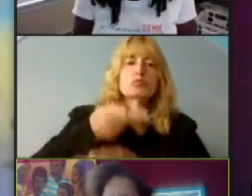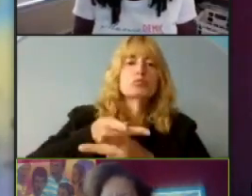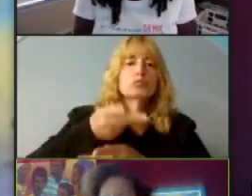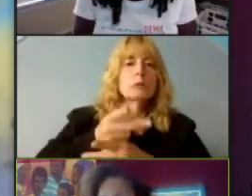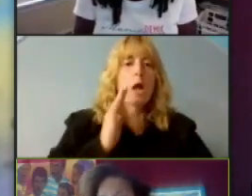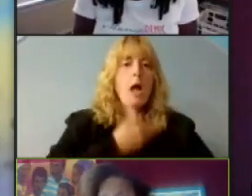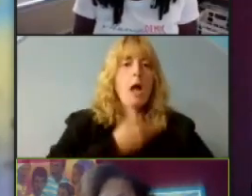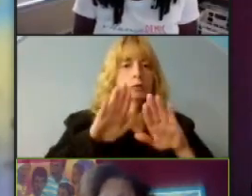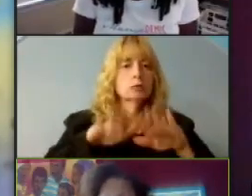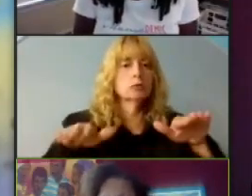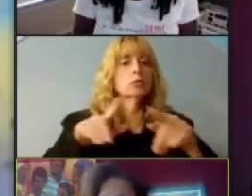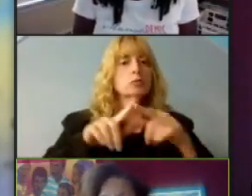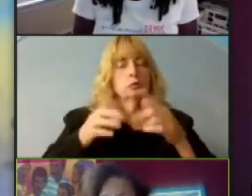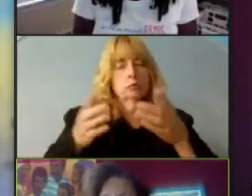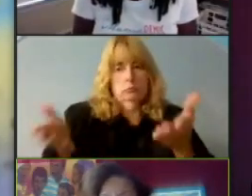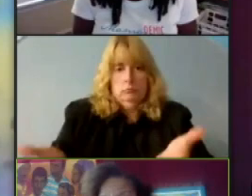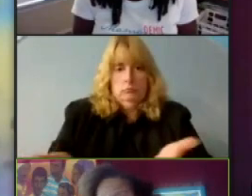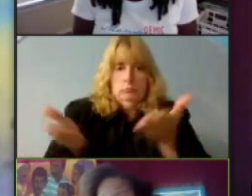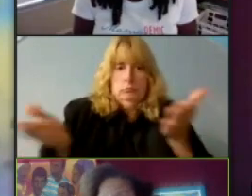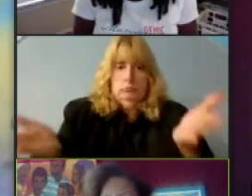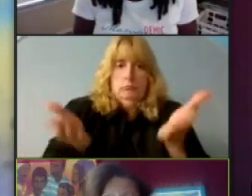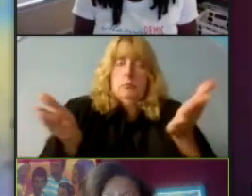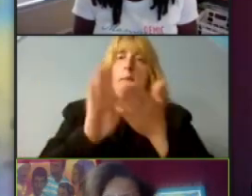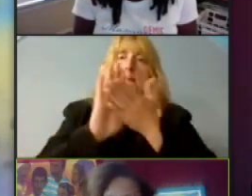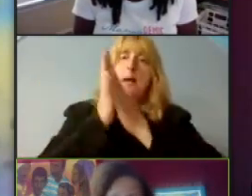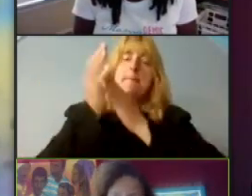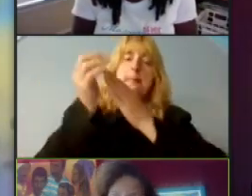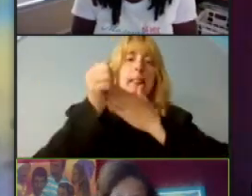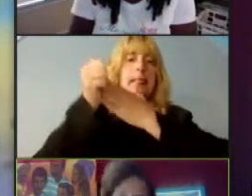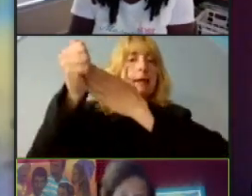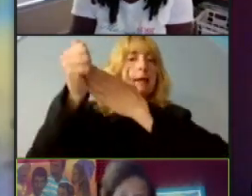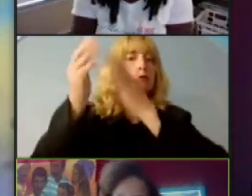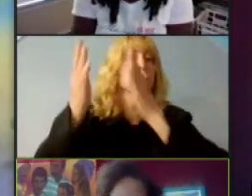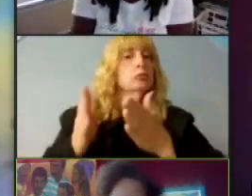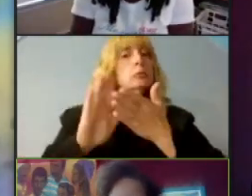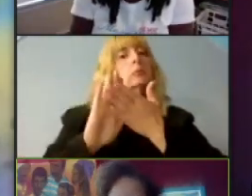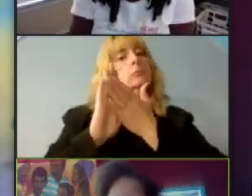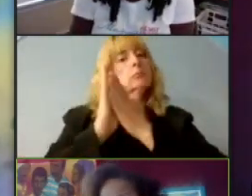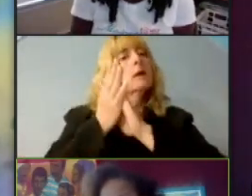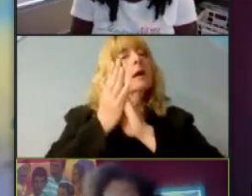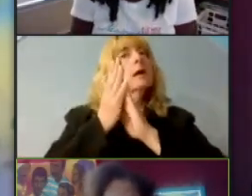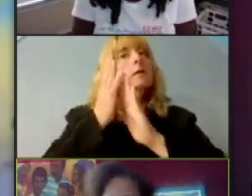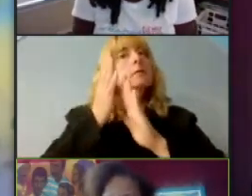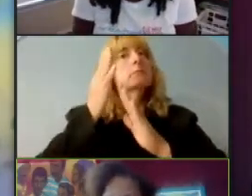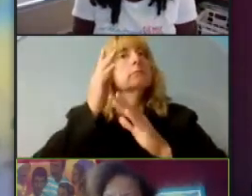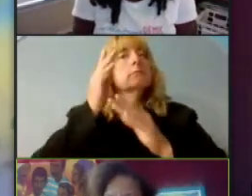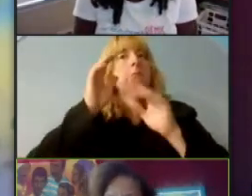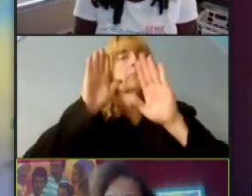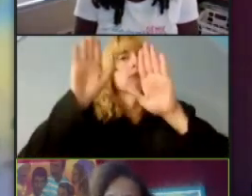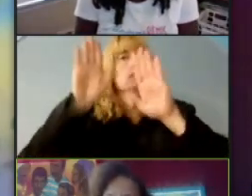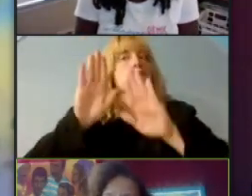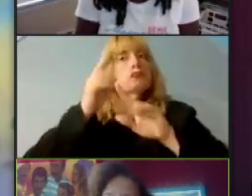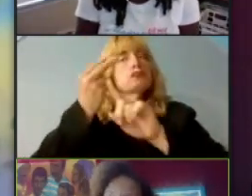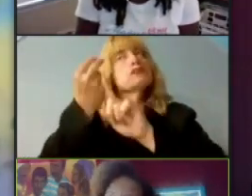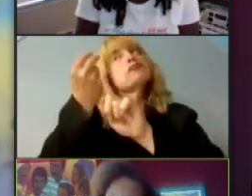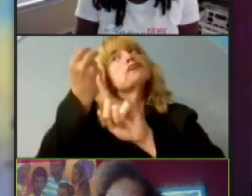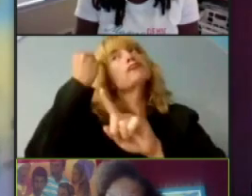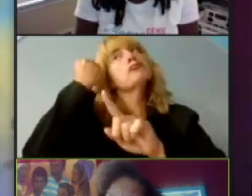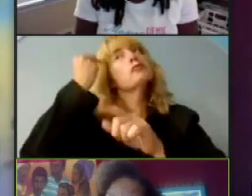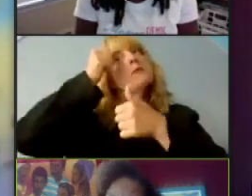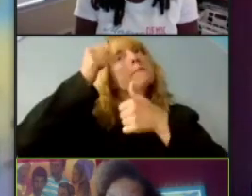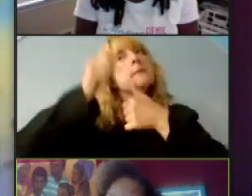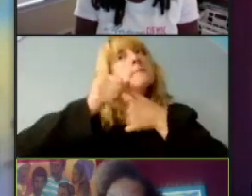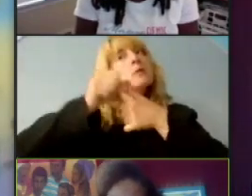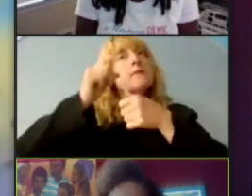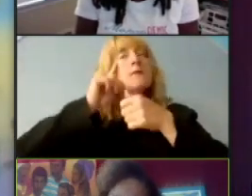leadership and the legacy that we have to leave for them, but we have to expose them to it. So thank you so much for lifting up about how